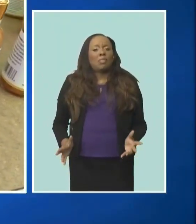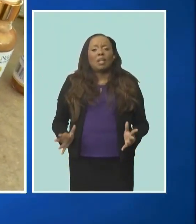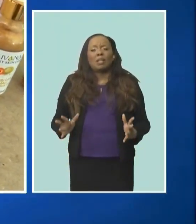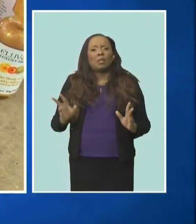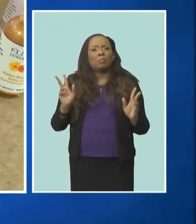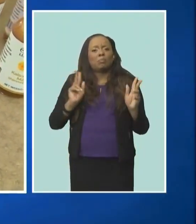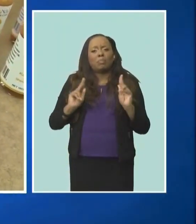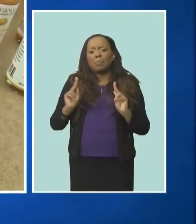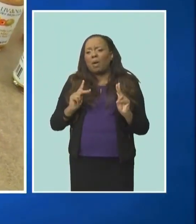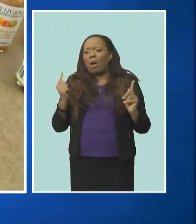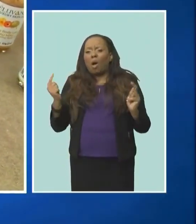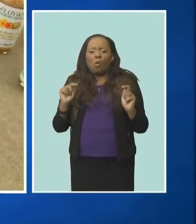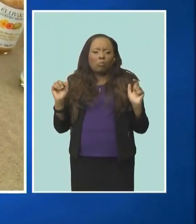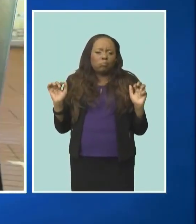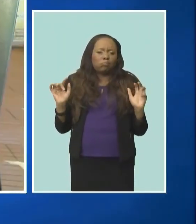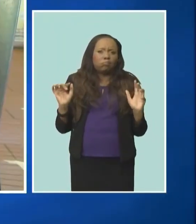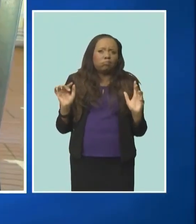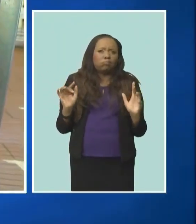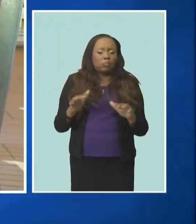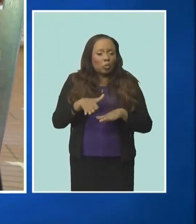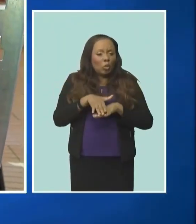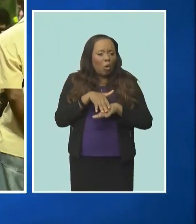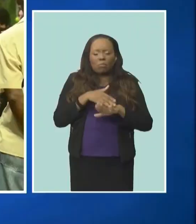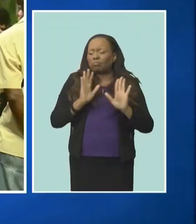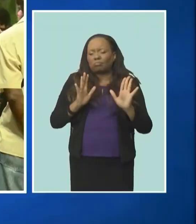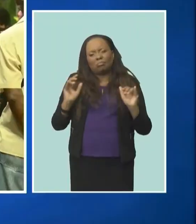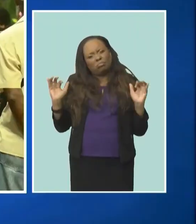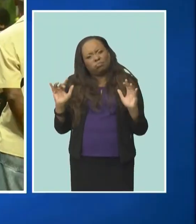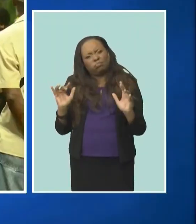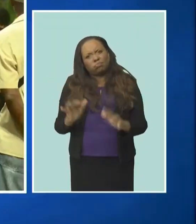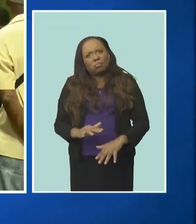down. Deanza Roberts, CBC News.